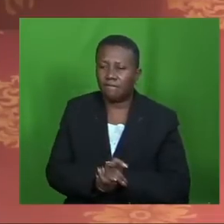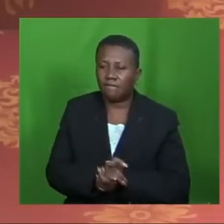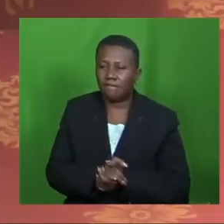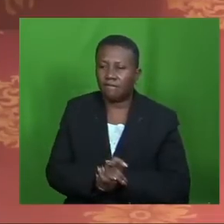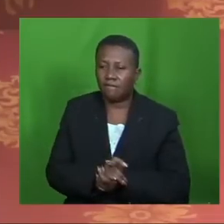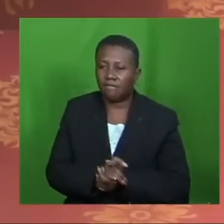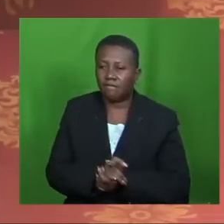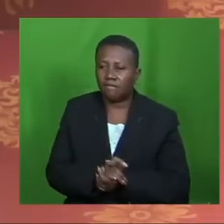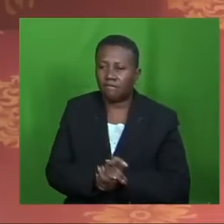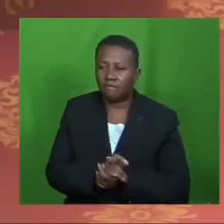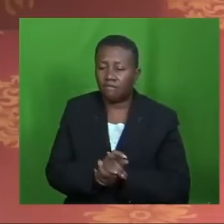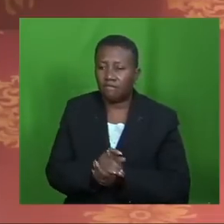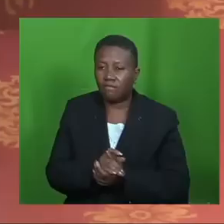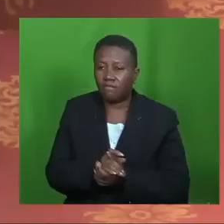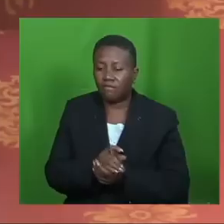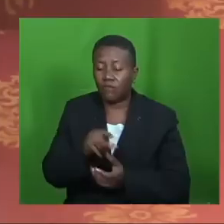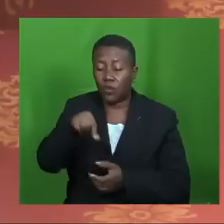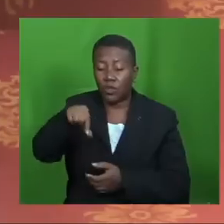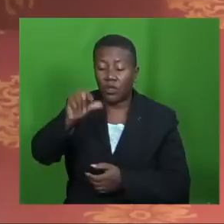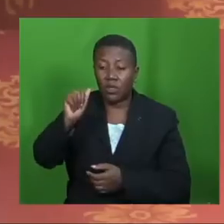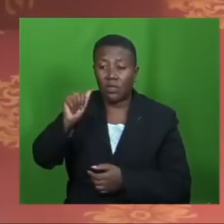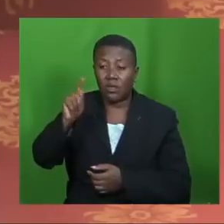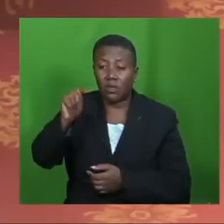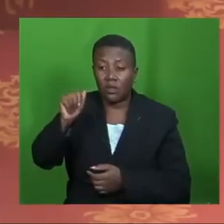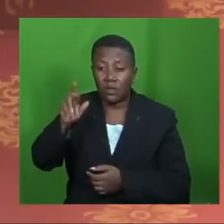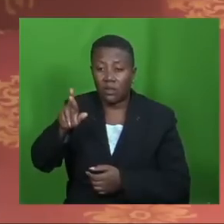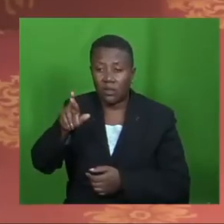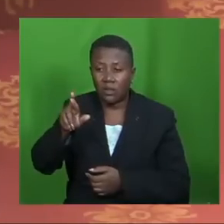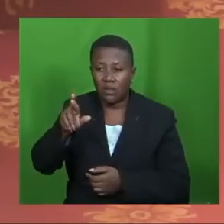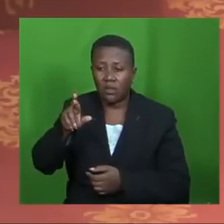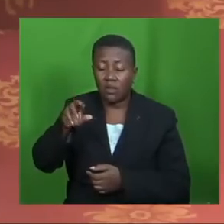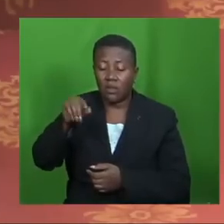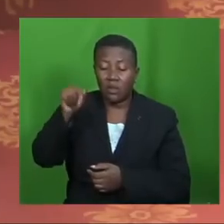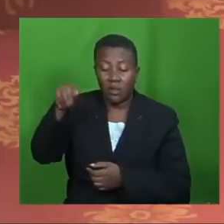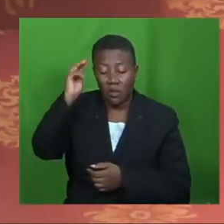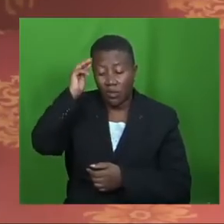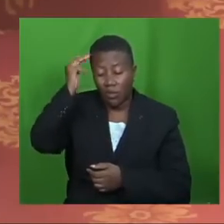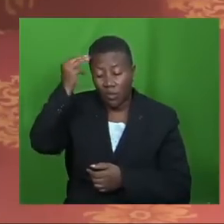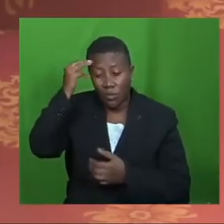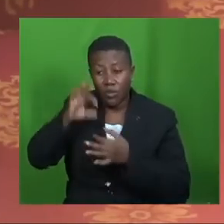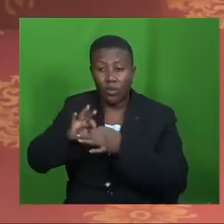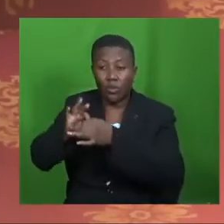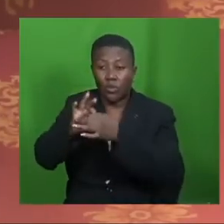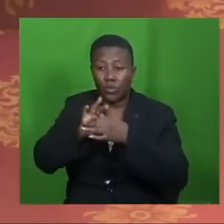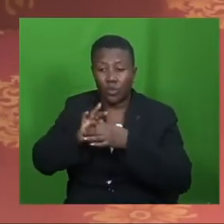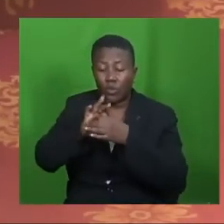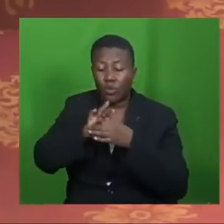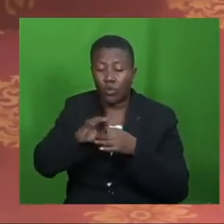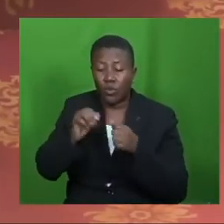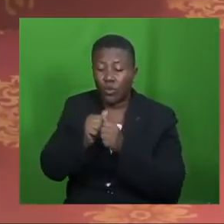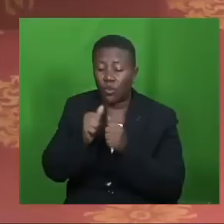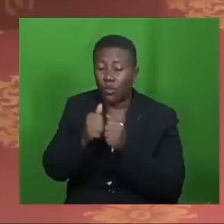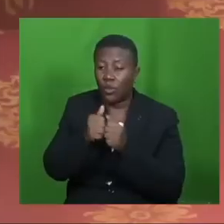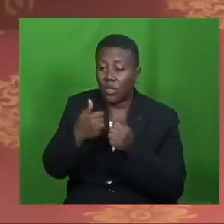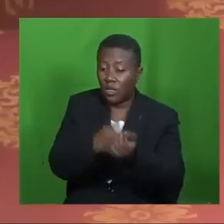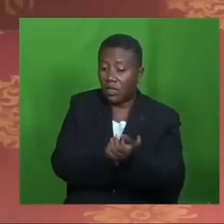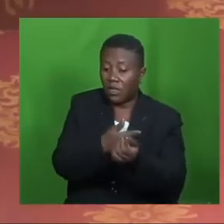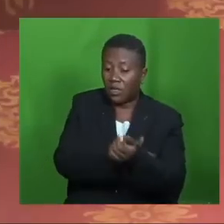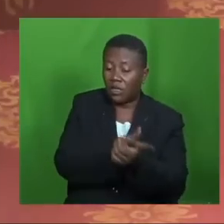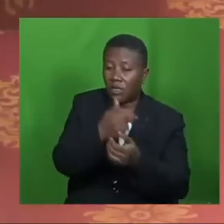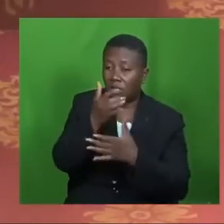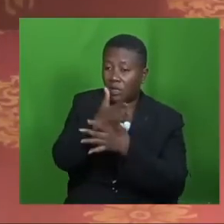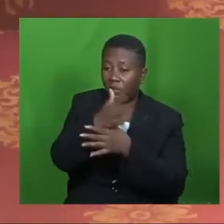government funds and ensure strong support for the Black Stars. The ministry collaborated with the Ghanaian embassy in Qatar and mobilized